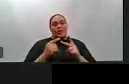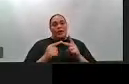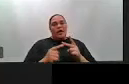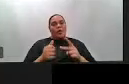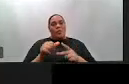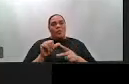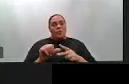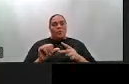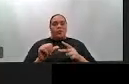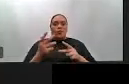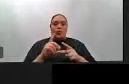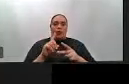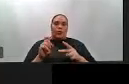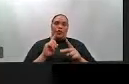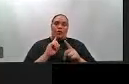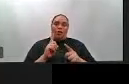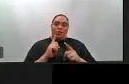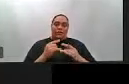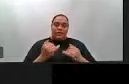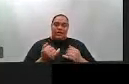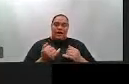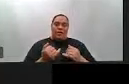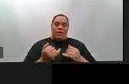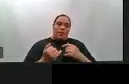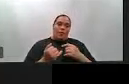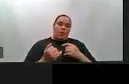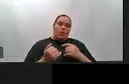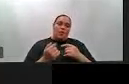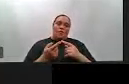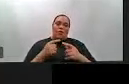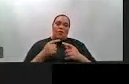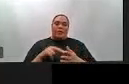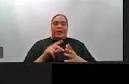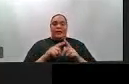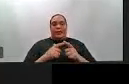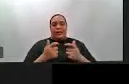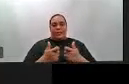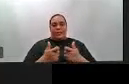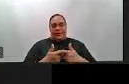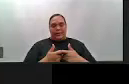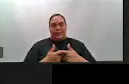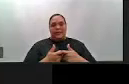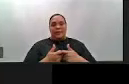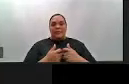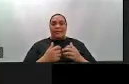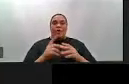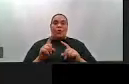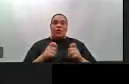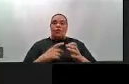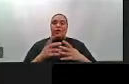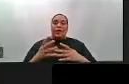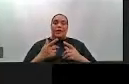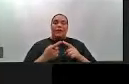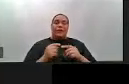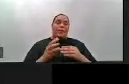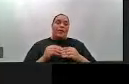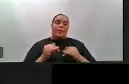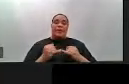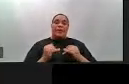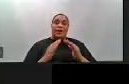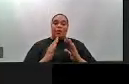on to the question and answers portion of the Standing Committee. Are there any questions from members in the